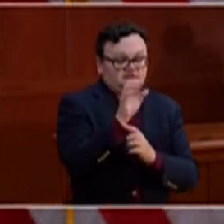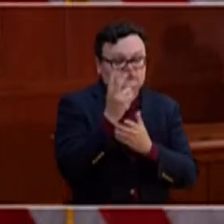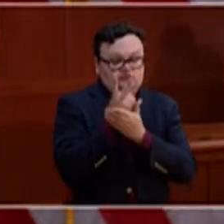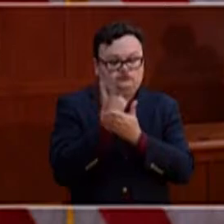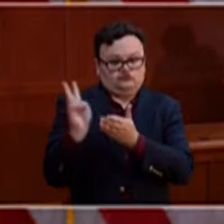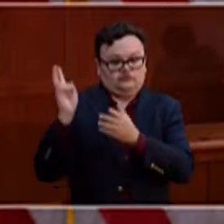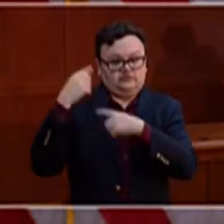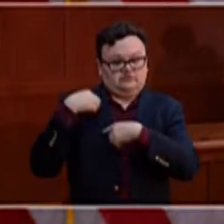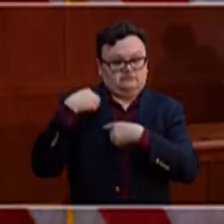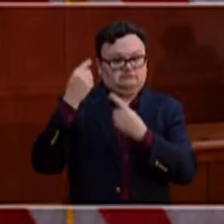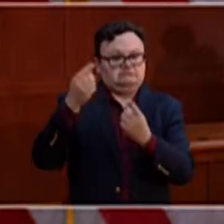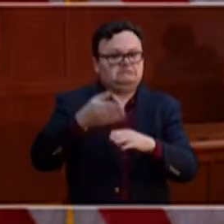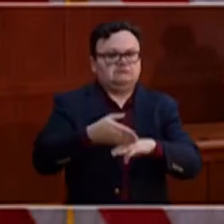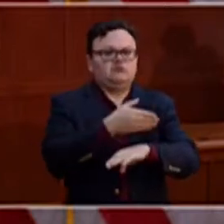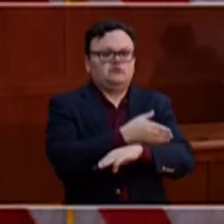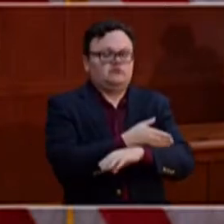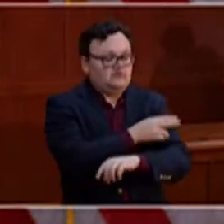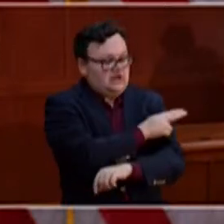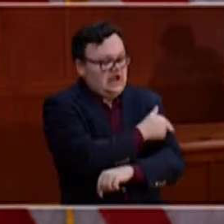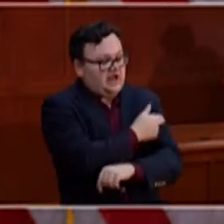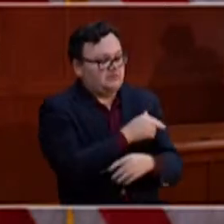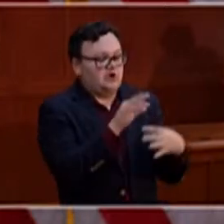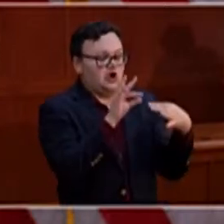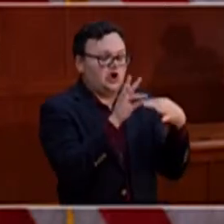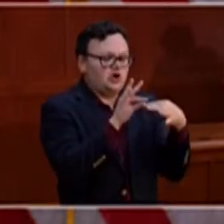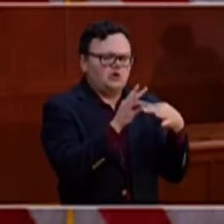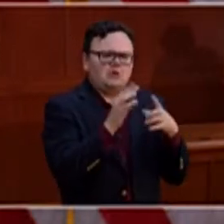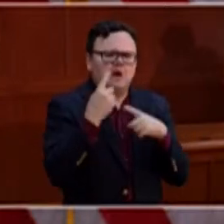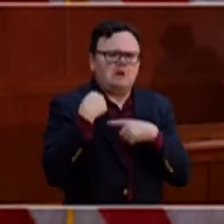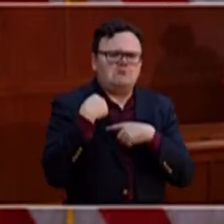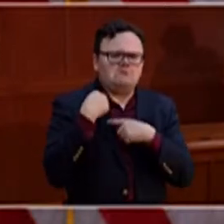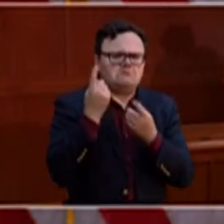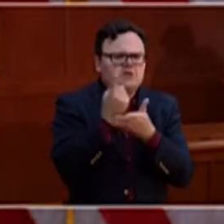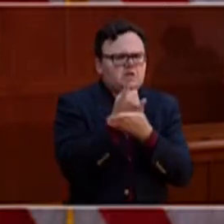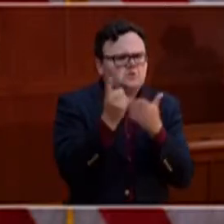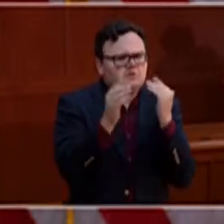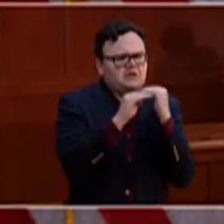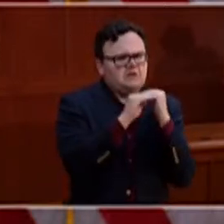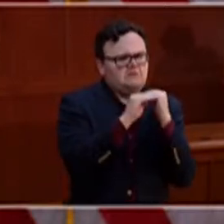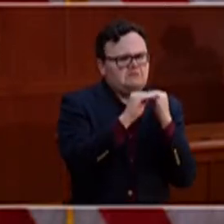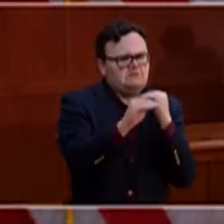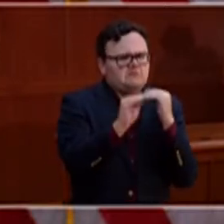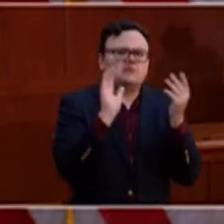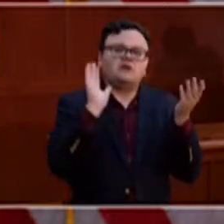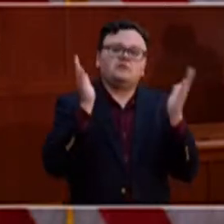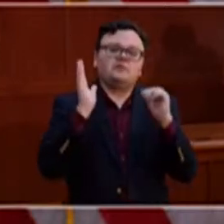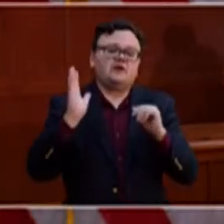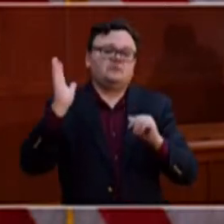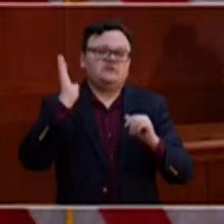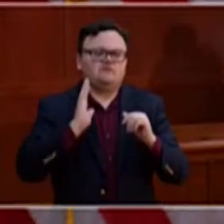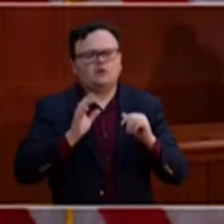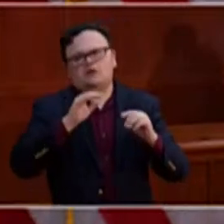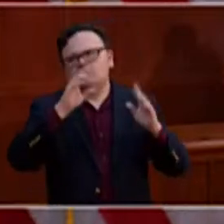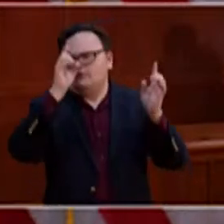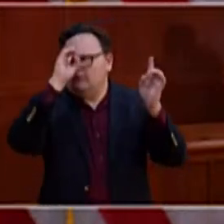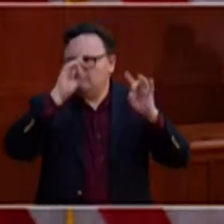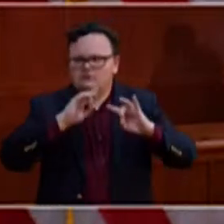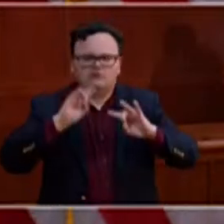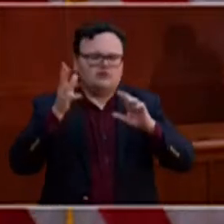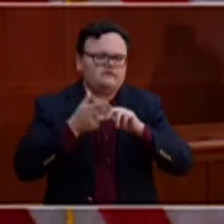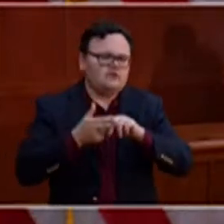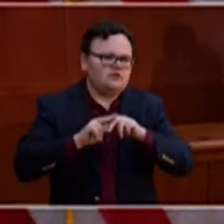rather have a hospital saying that they've had a week of stable census rather than saying like this thing is